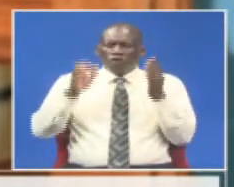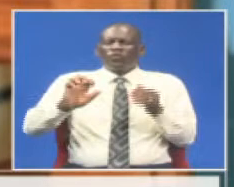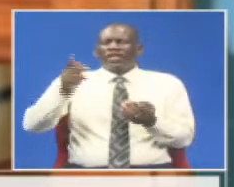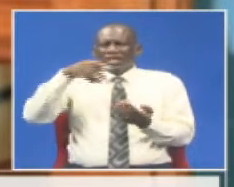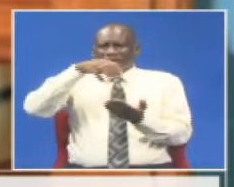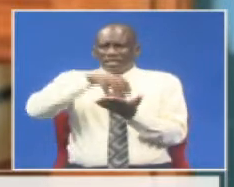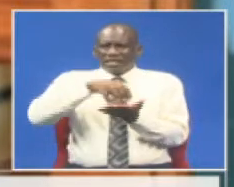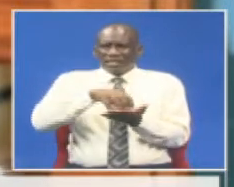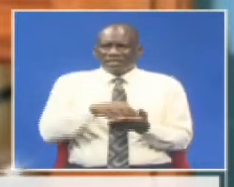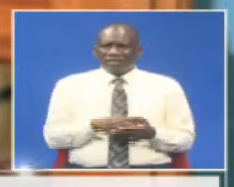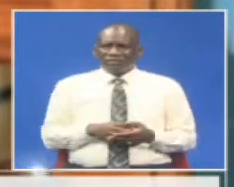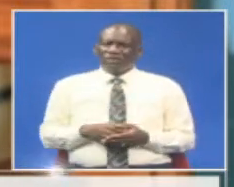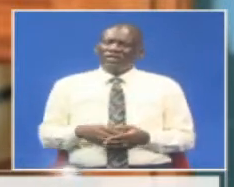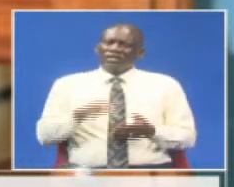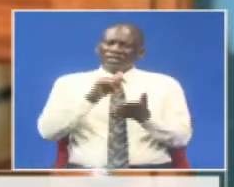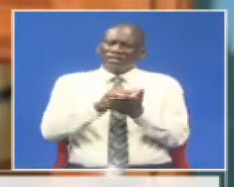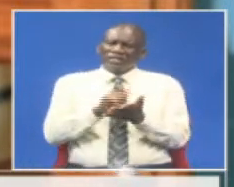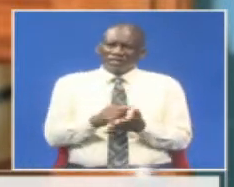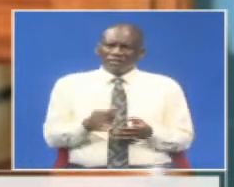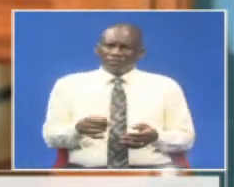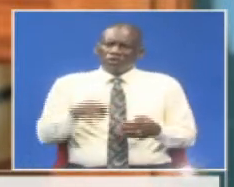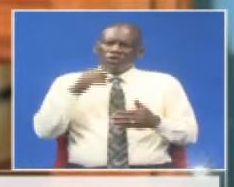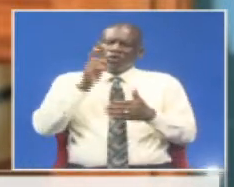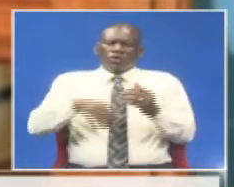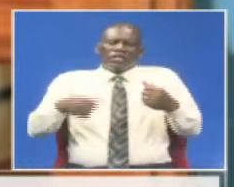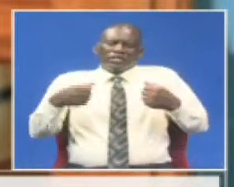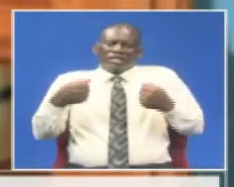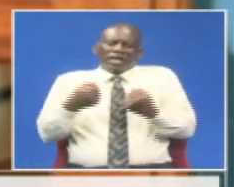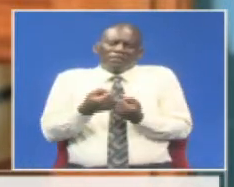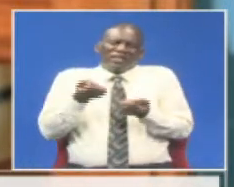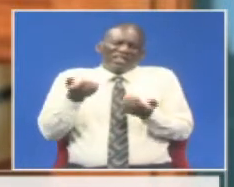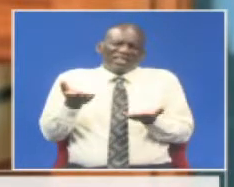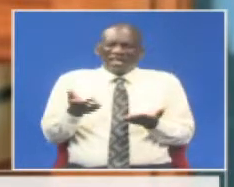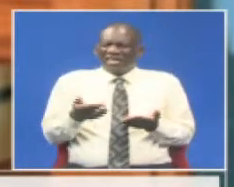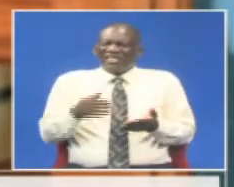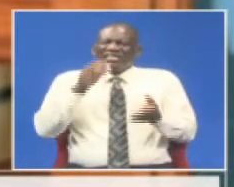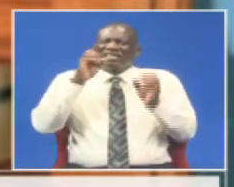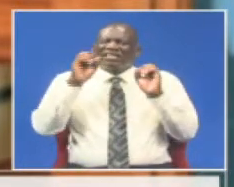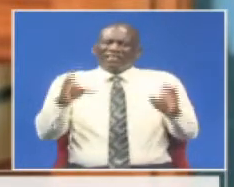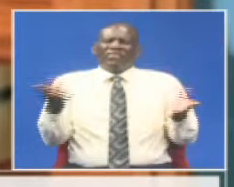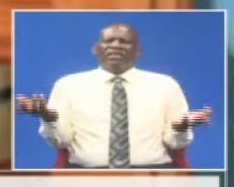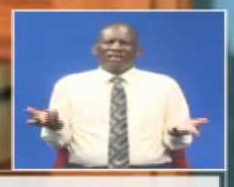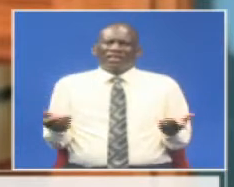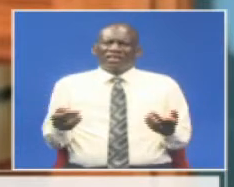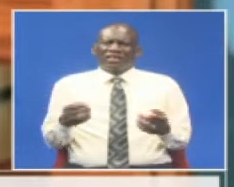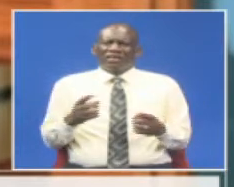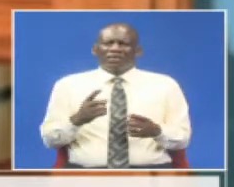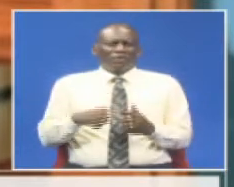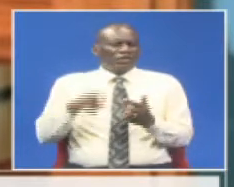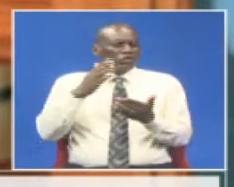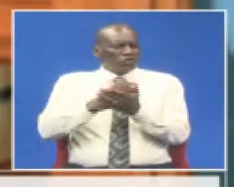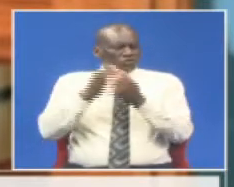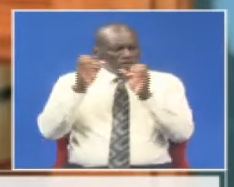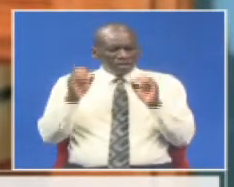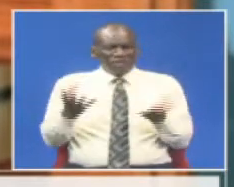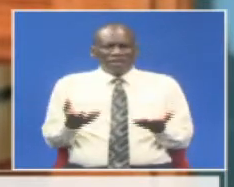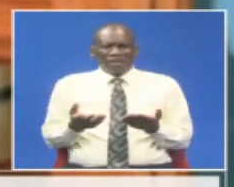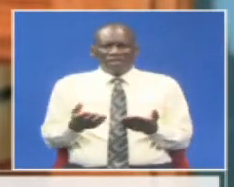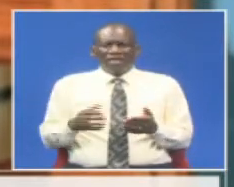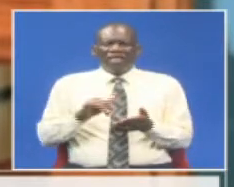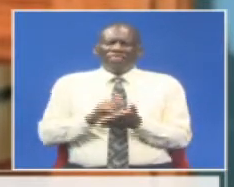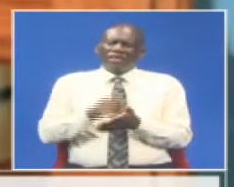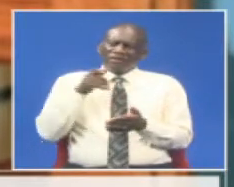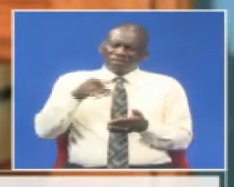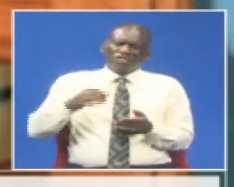case is that what is happening is more hot air than reality, that it is more